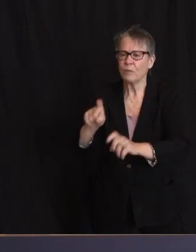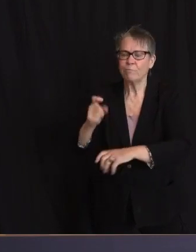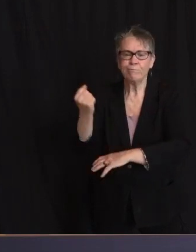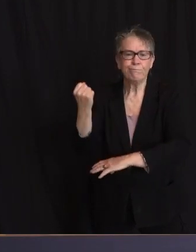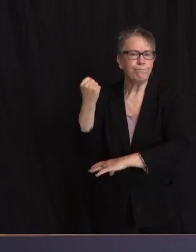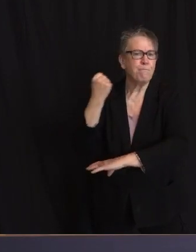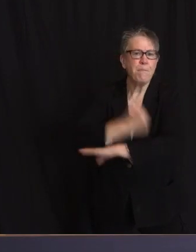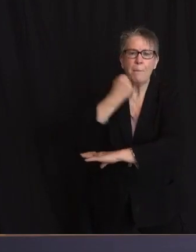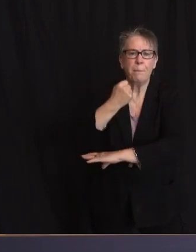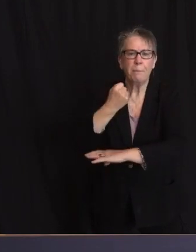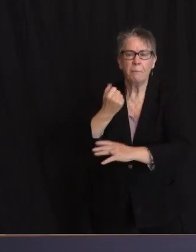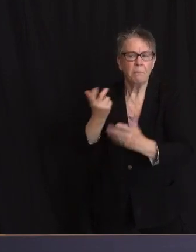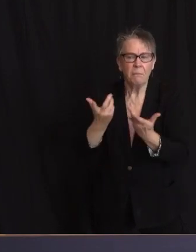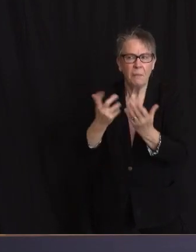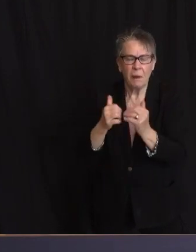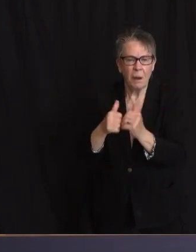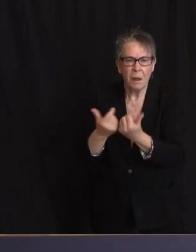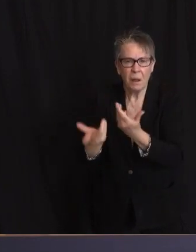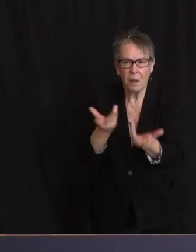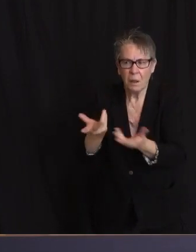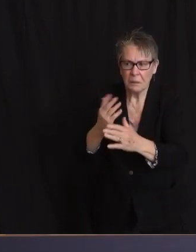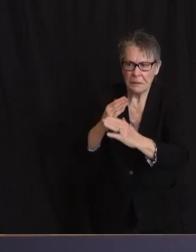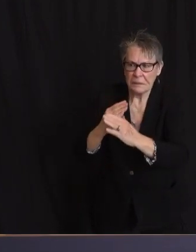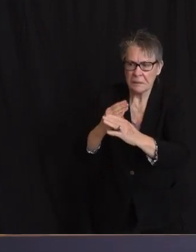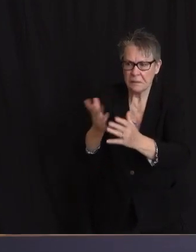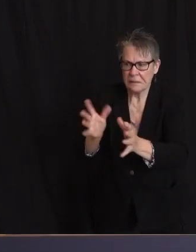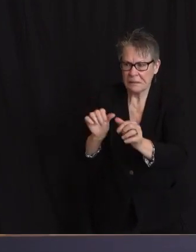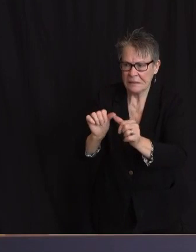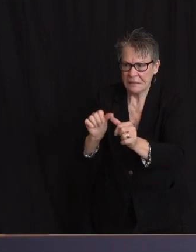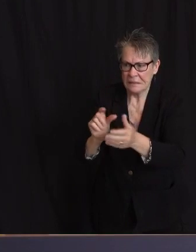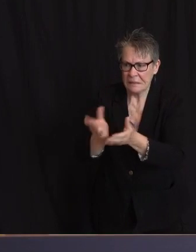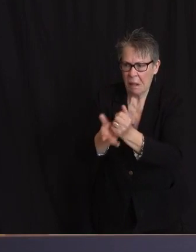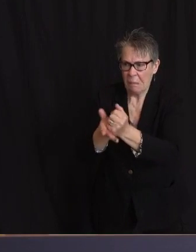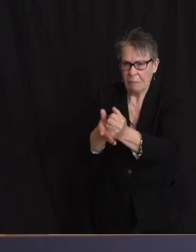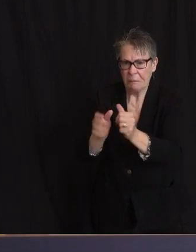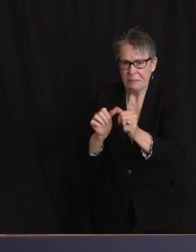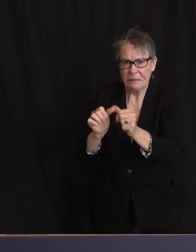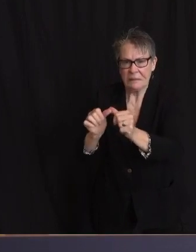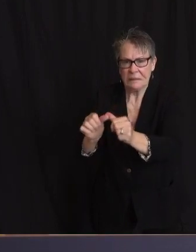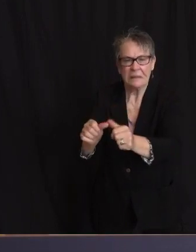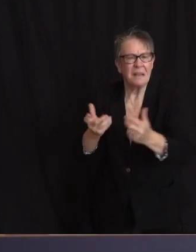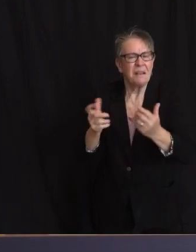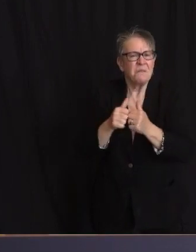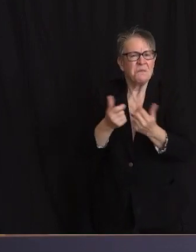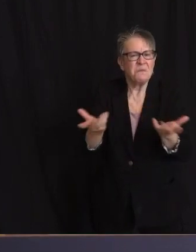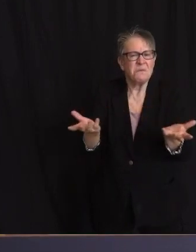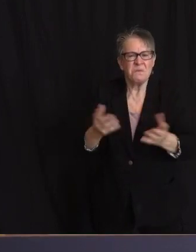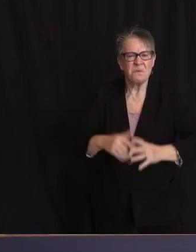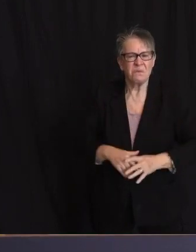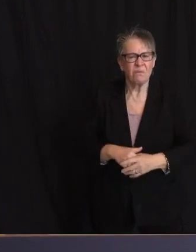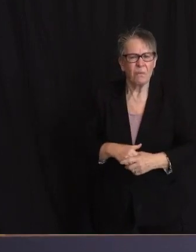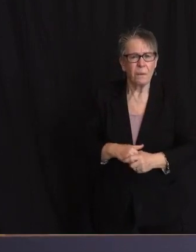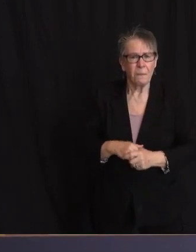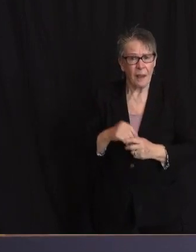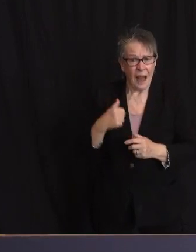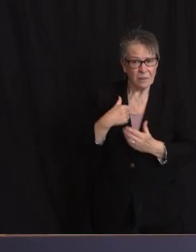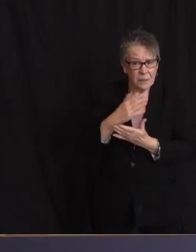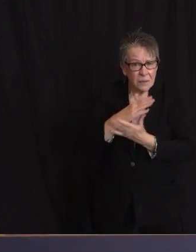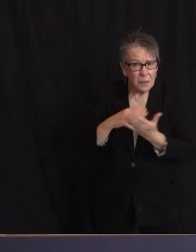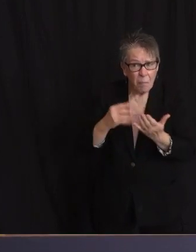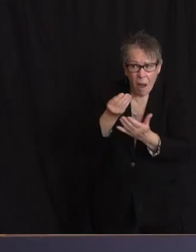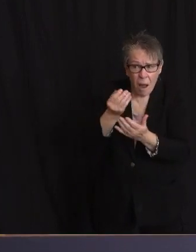is your message to these rural business owners about any particular relief efforts for these business owners in the That's rural good. parts? I got it.